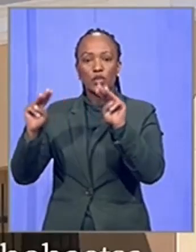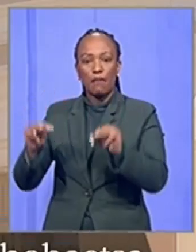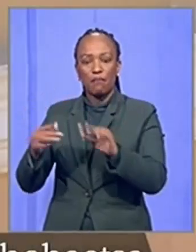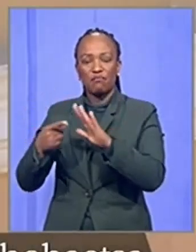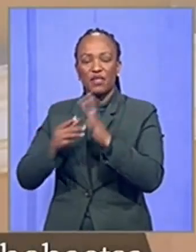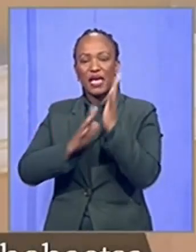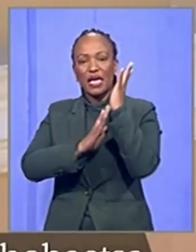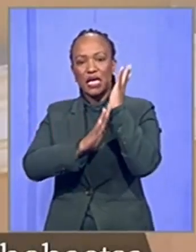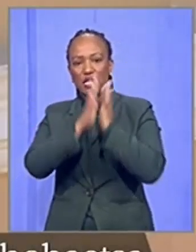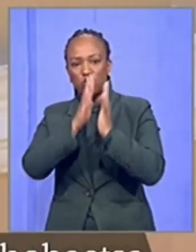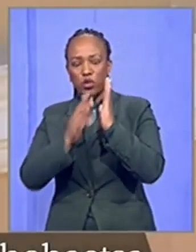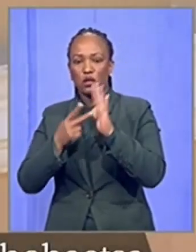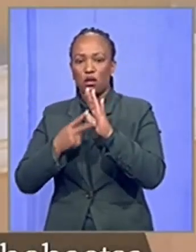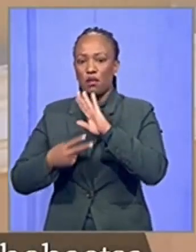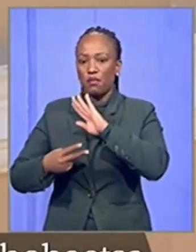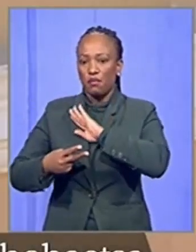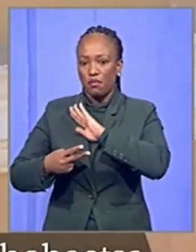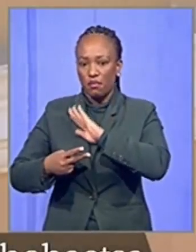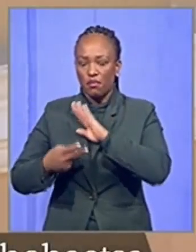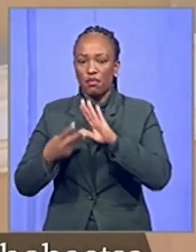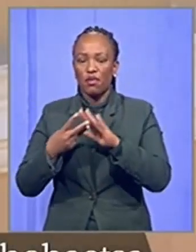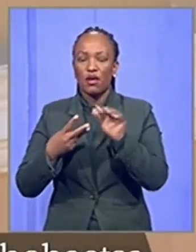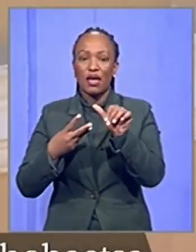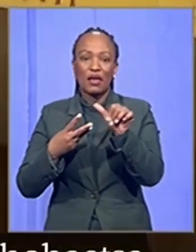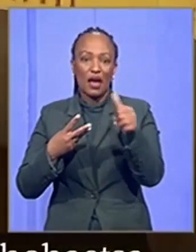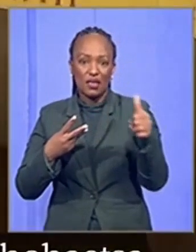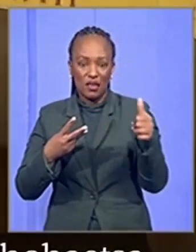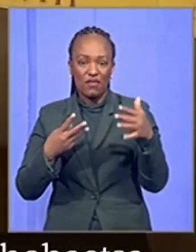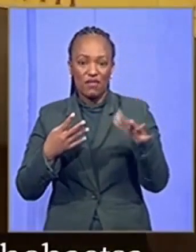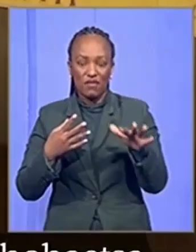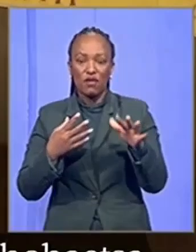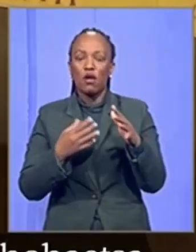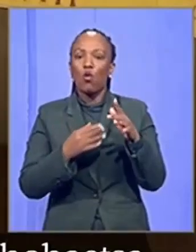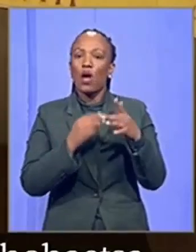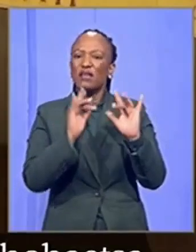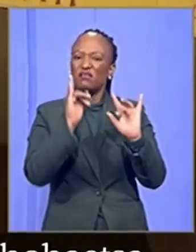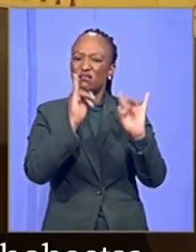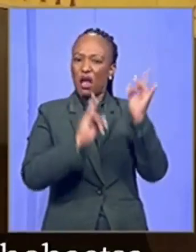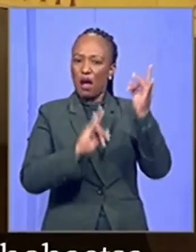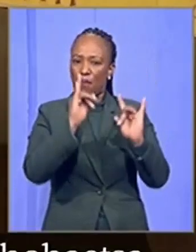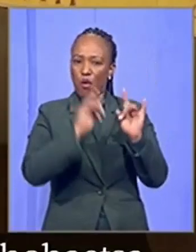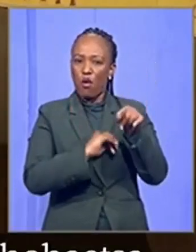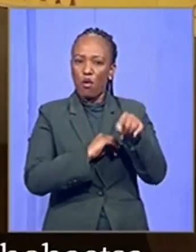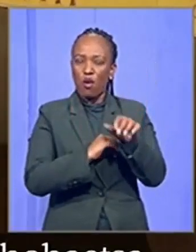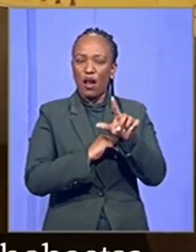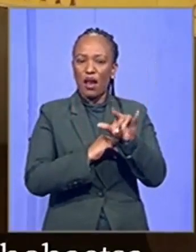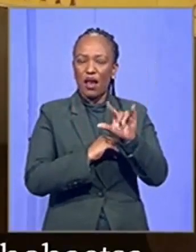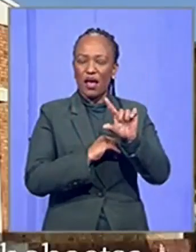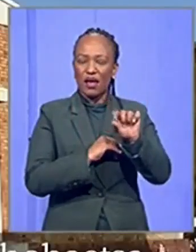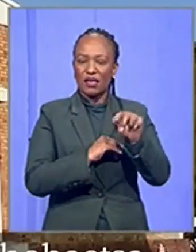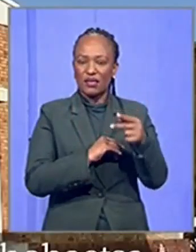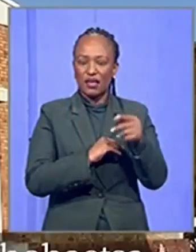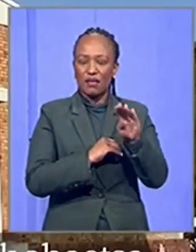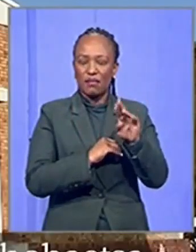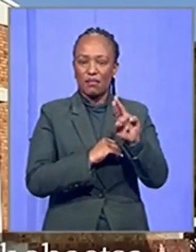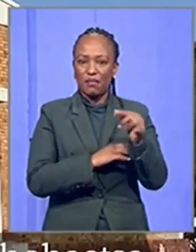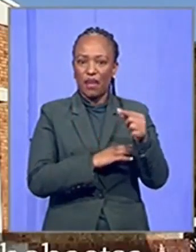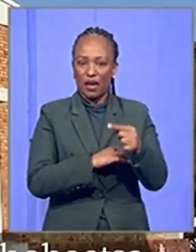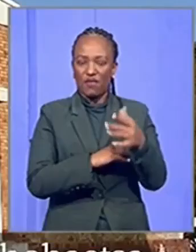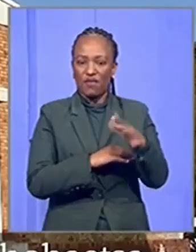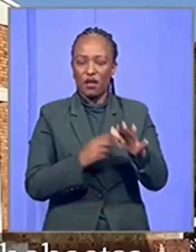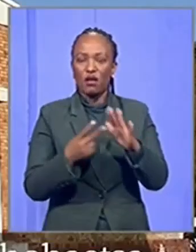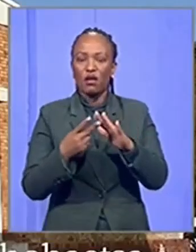tsa sesole le tse di bontshang dilwana tsa tlhago. Mo toropong ya Lichtenburg go di museamo di le pedi e leng wa Ampie Bosman le wa